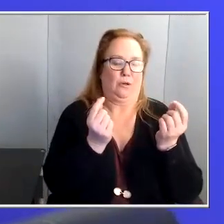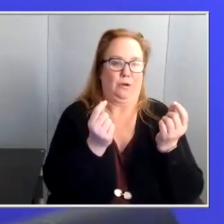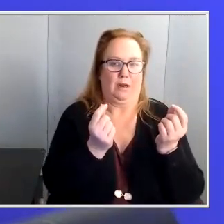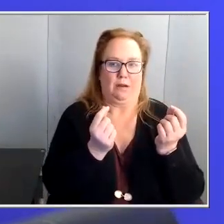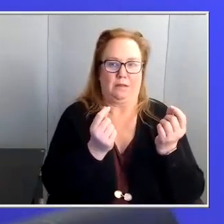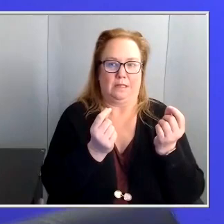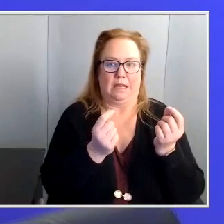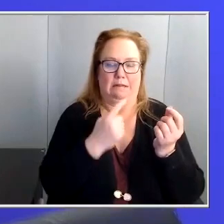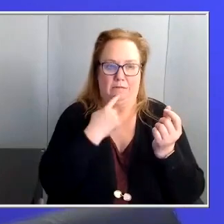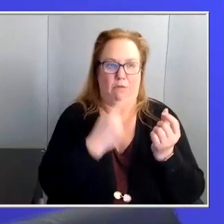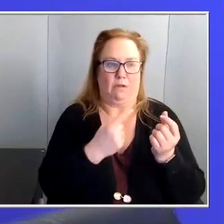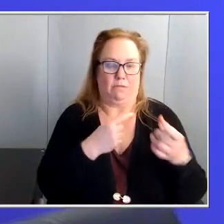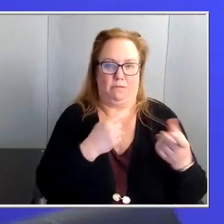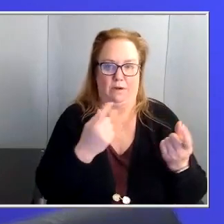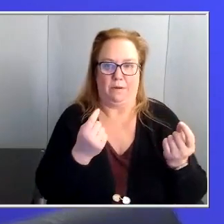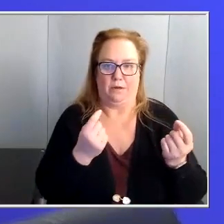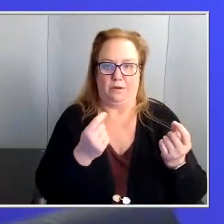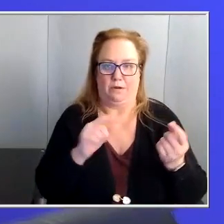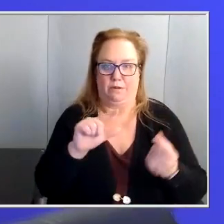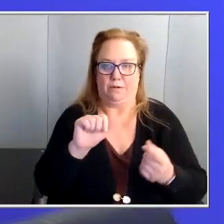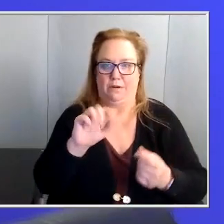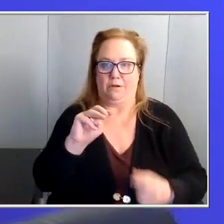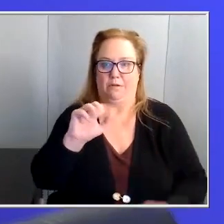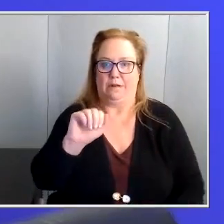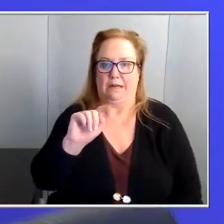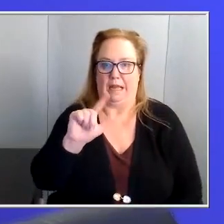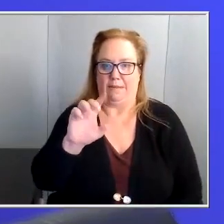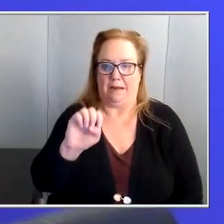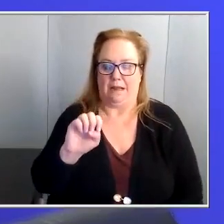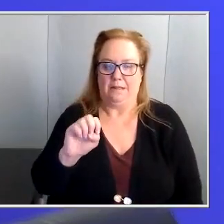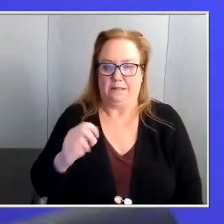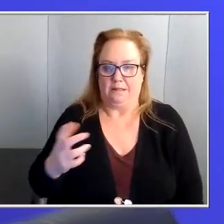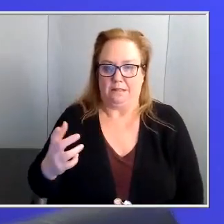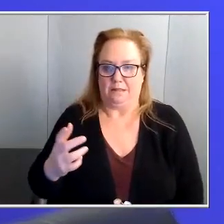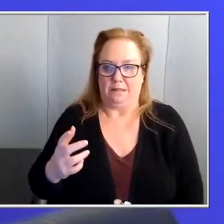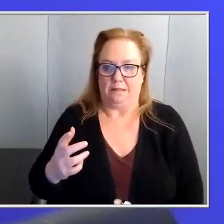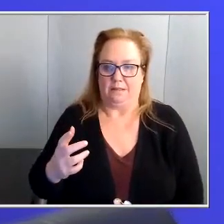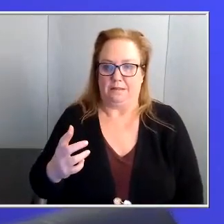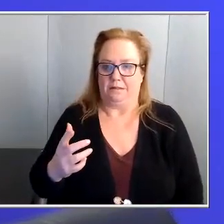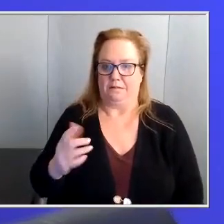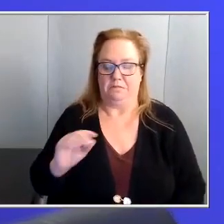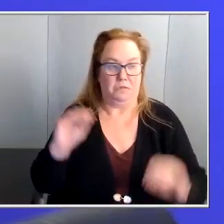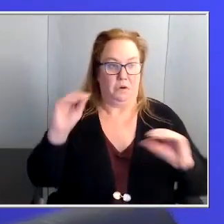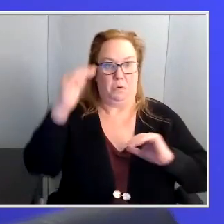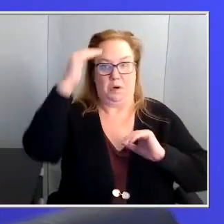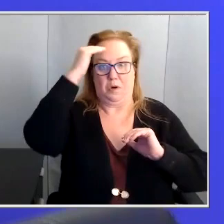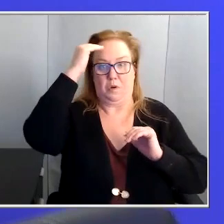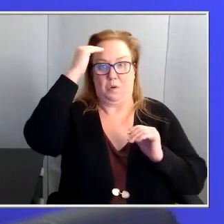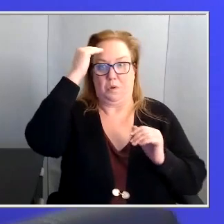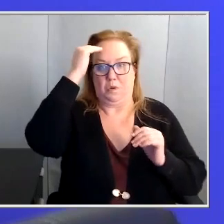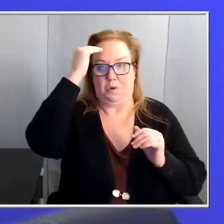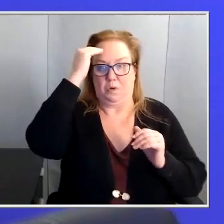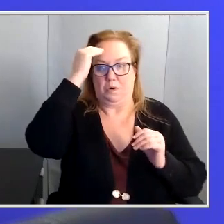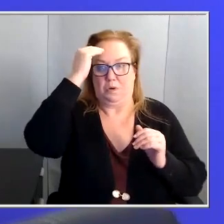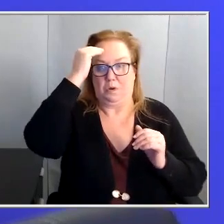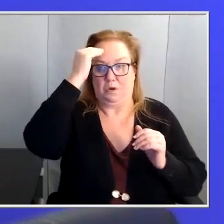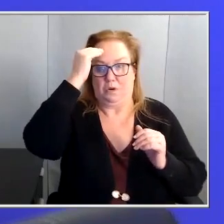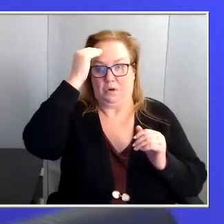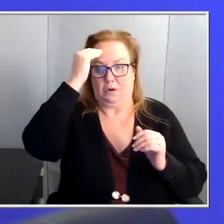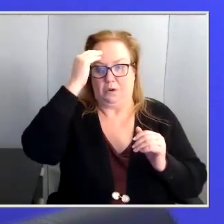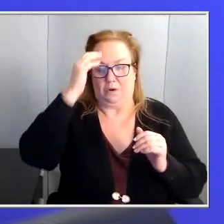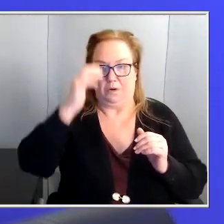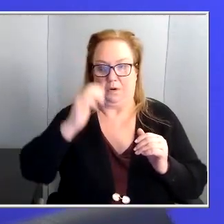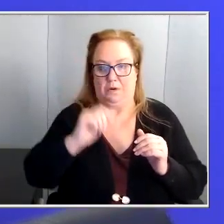going to do this. I'm going to do these GammaTiles. And no one even knew that I wasn't selected yet.